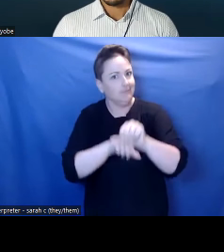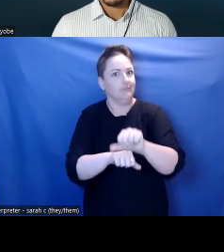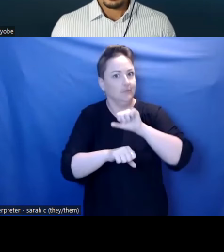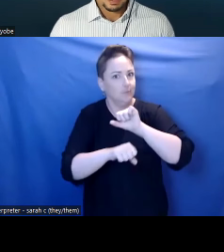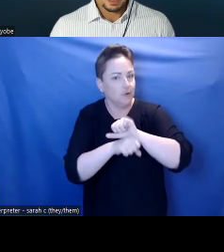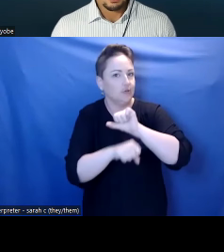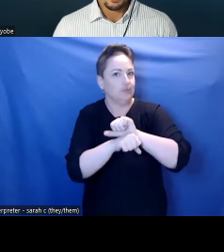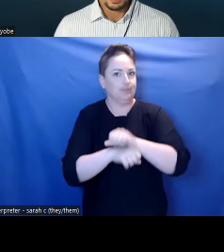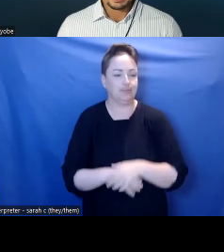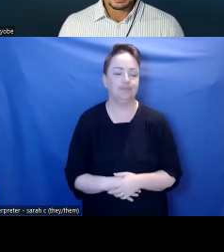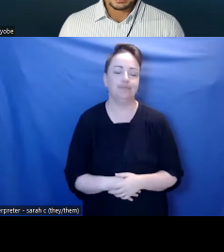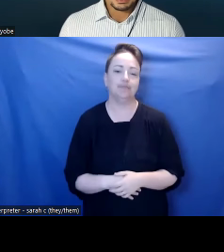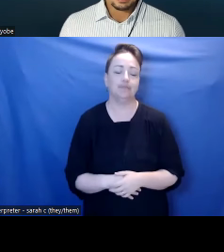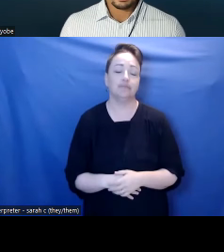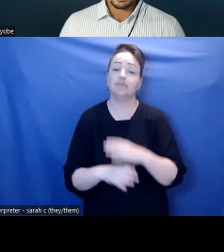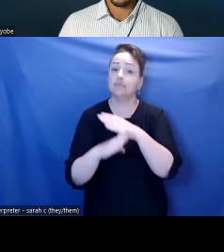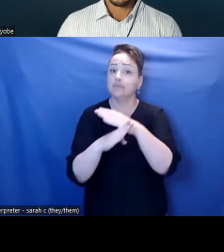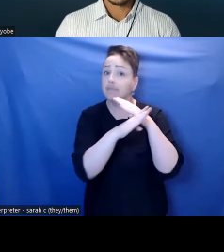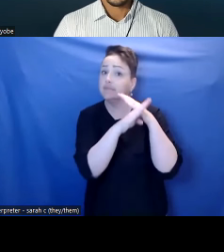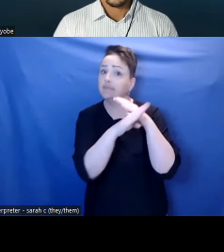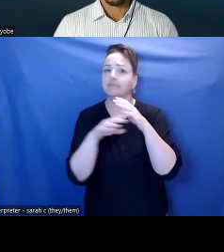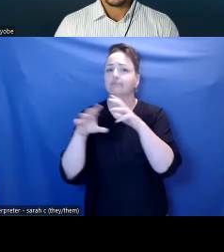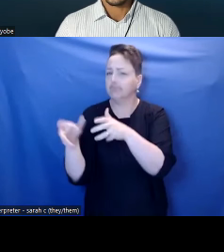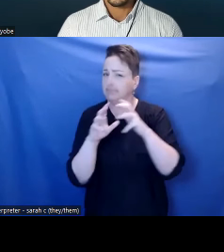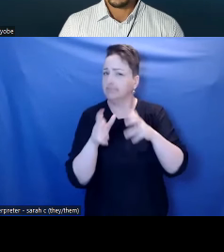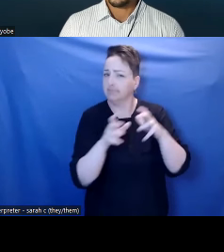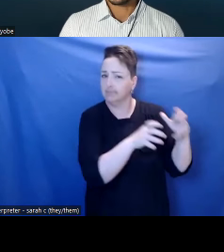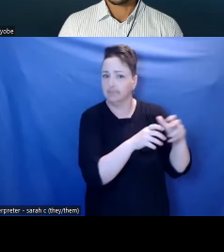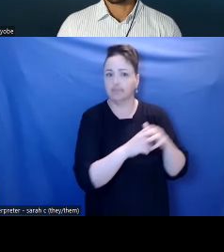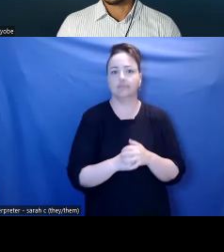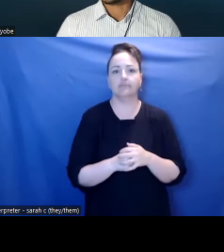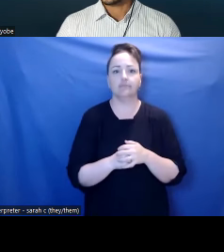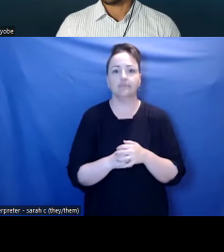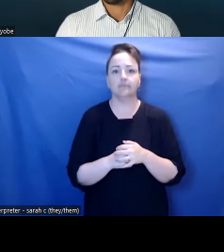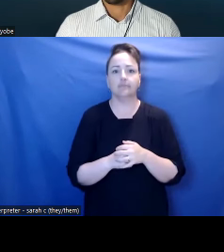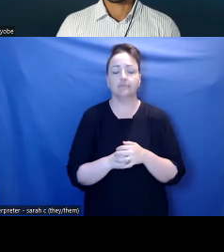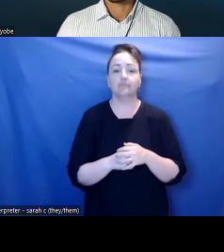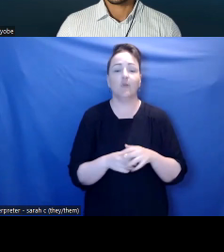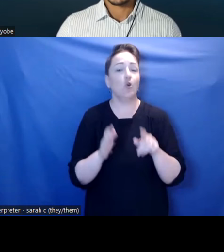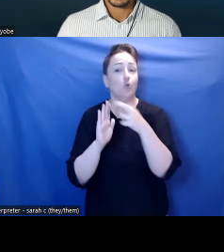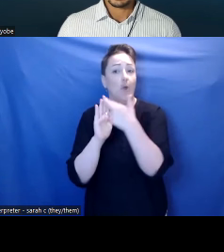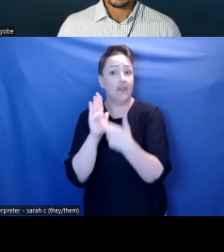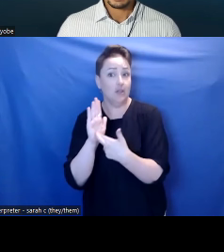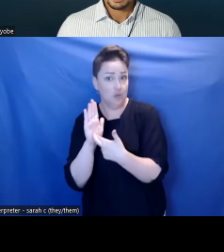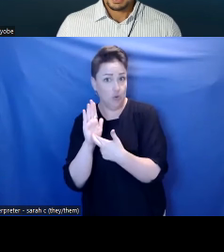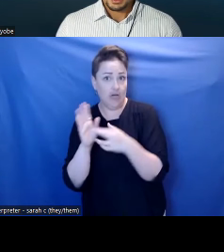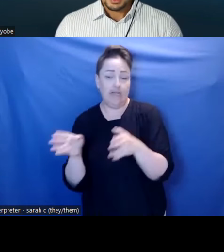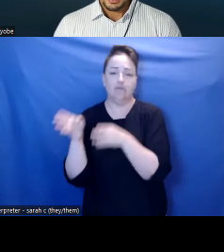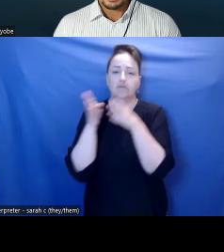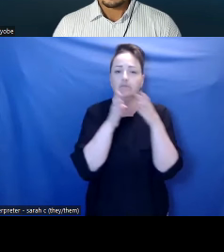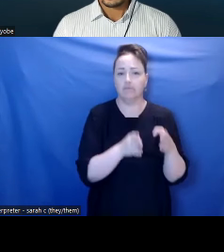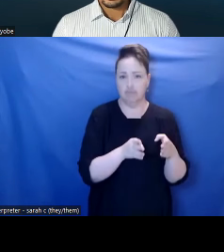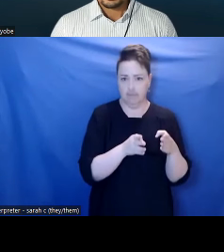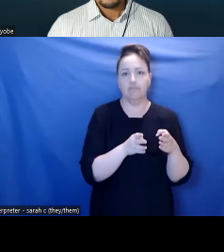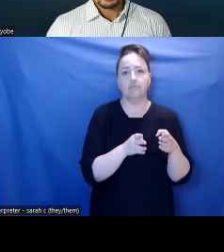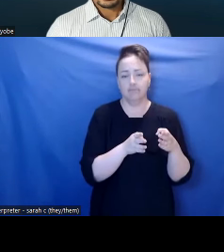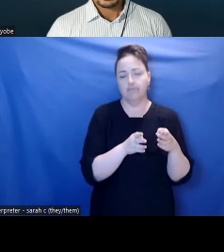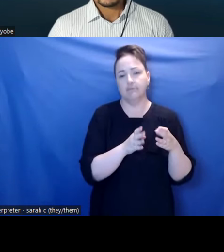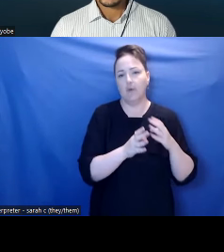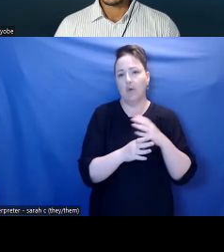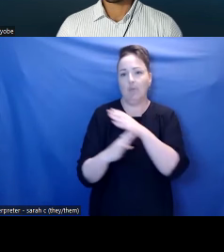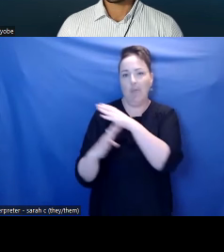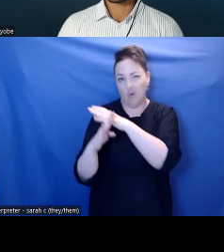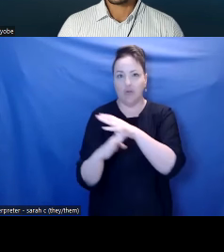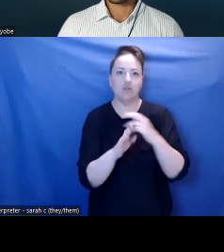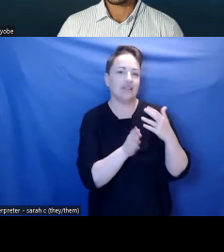are categorized in different categories. So we have regulatory barriers. On the flip side, we have regulatory incentives. So the conversion